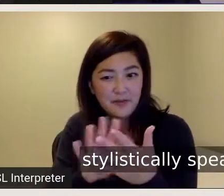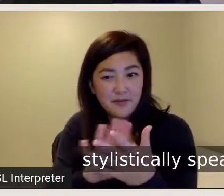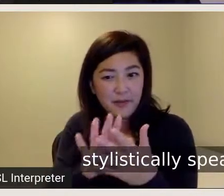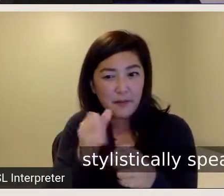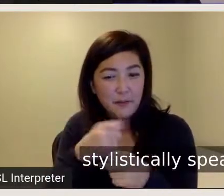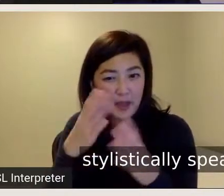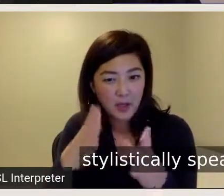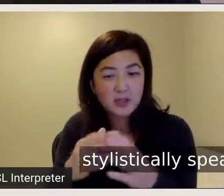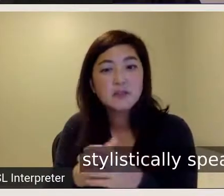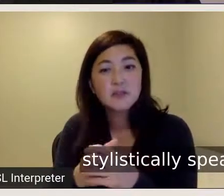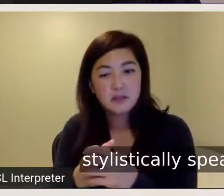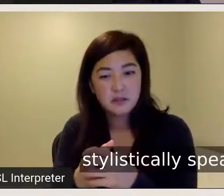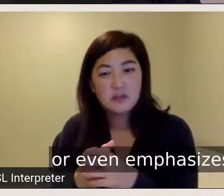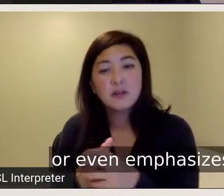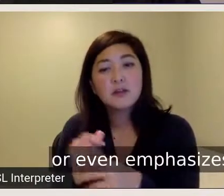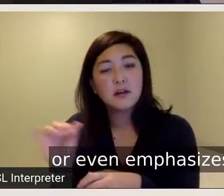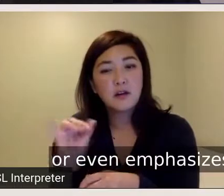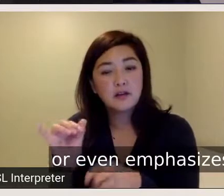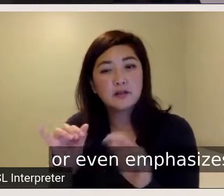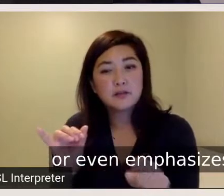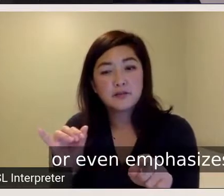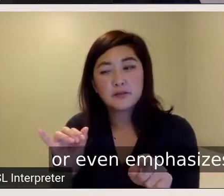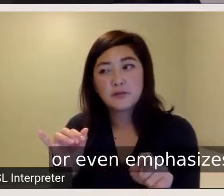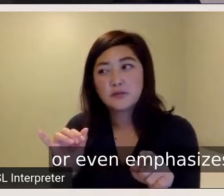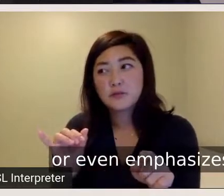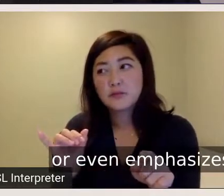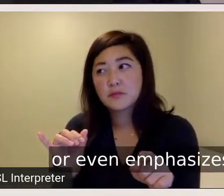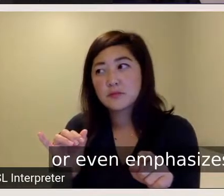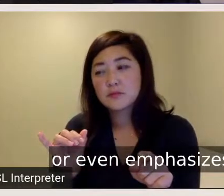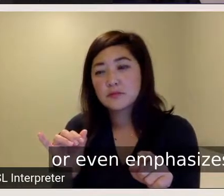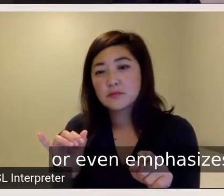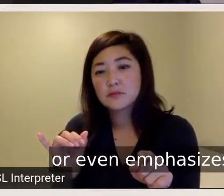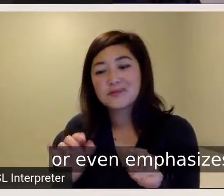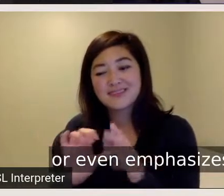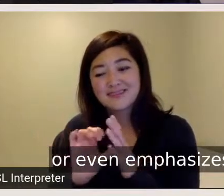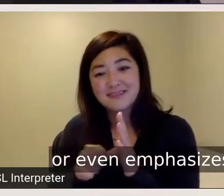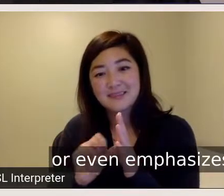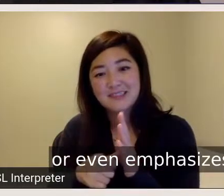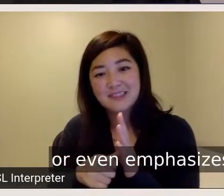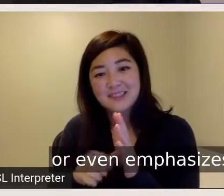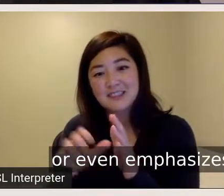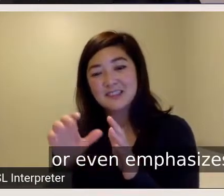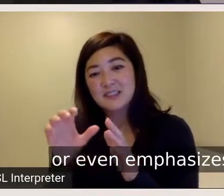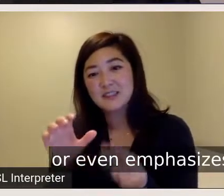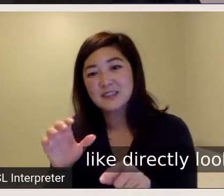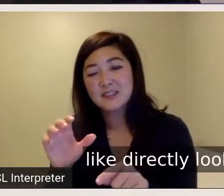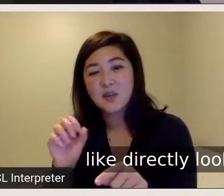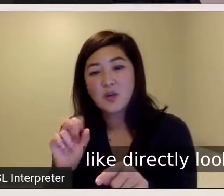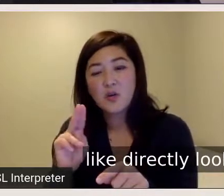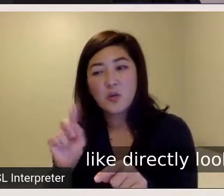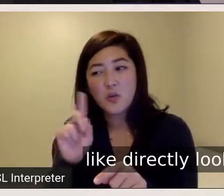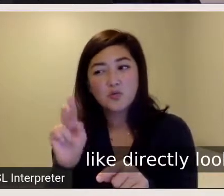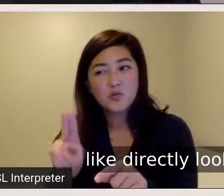stylistically speaking, he replicates or even emphasizes what Ozu tried to do,